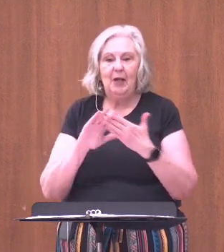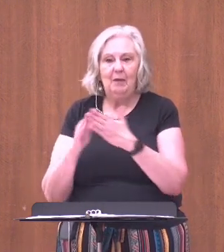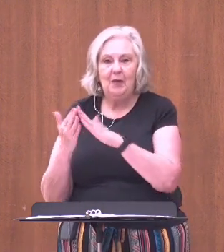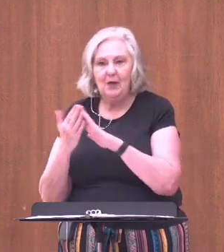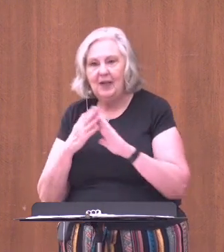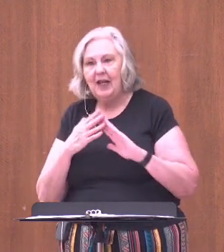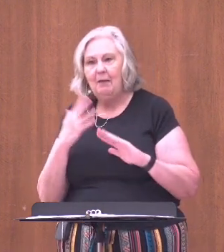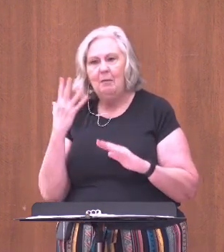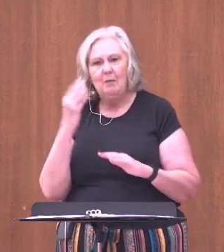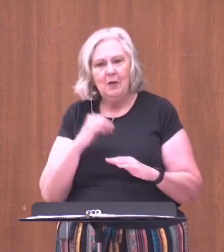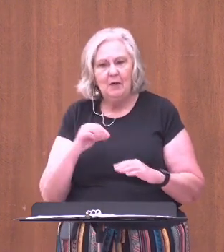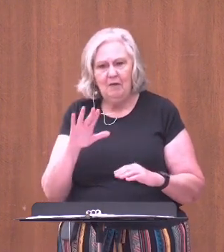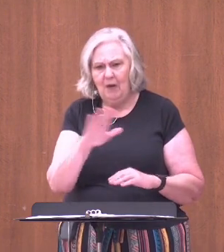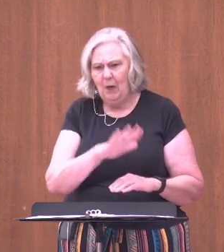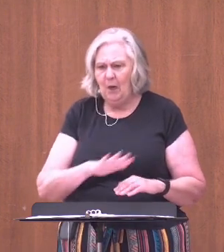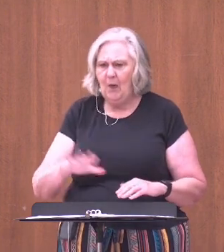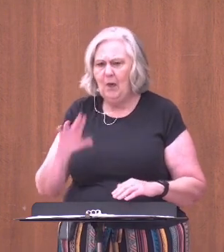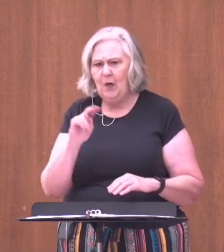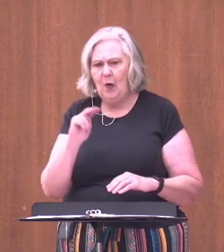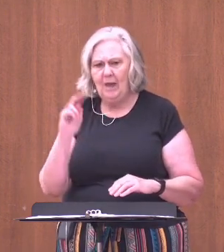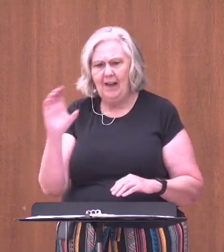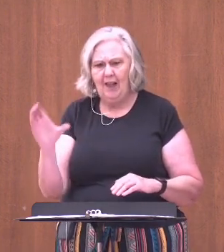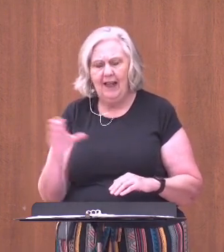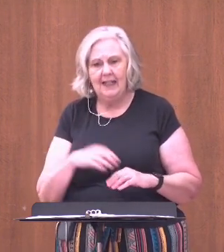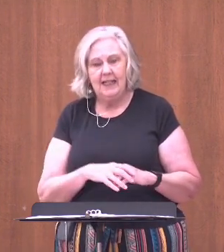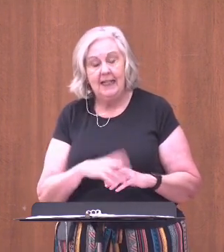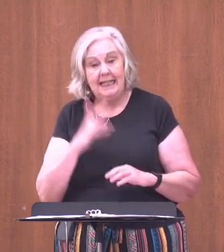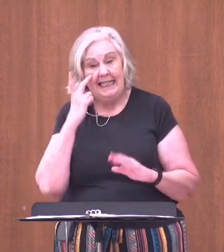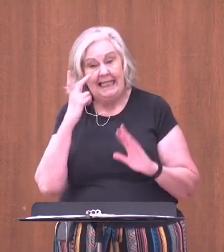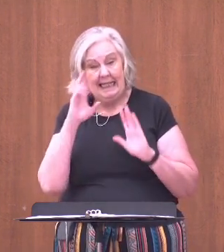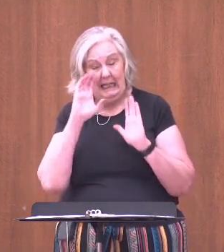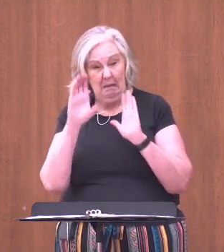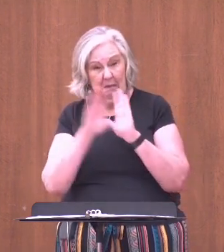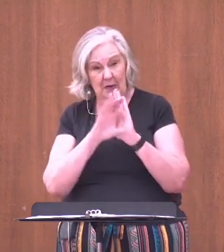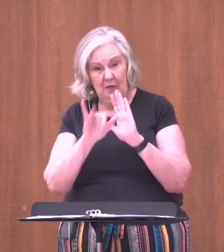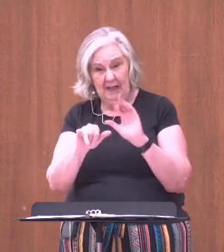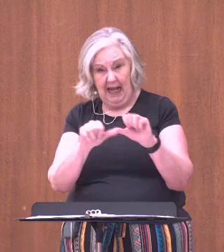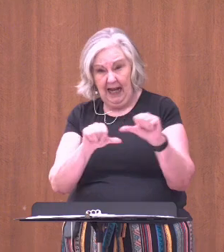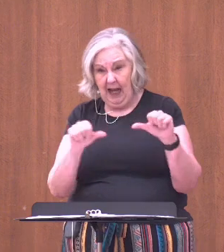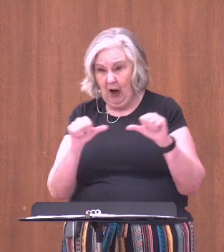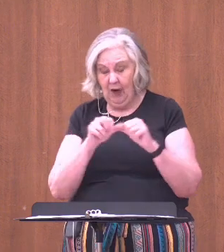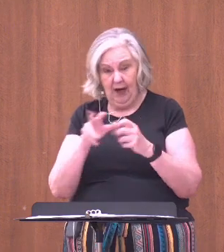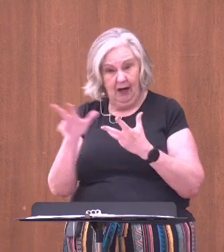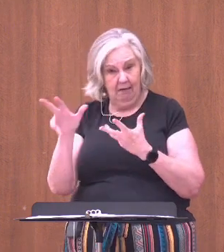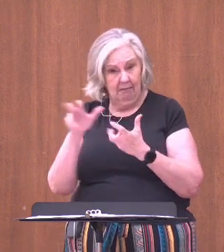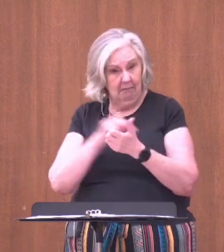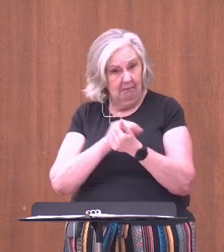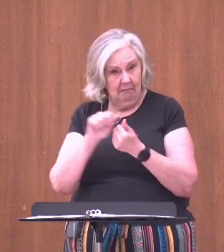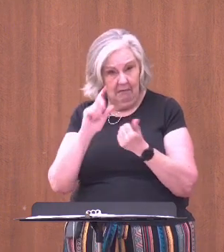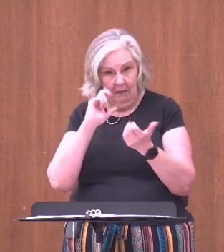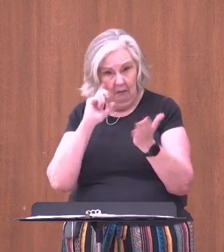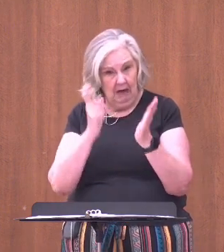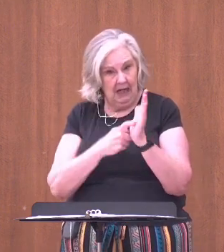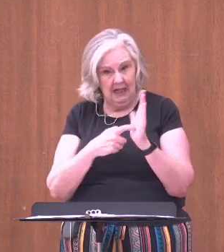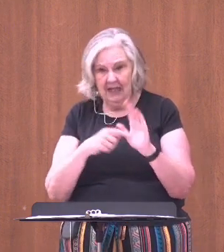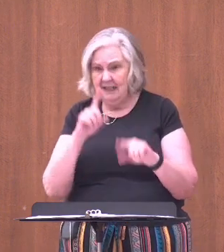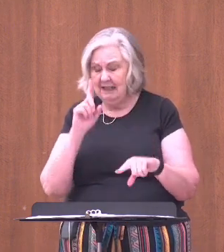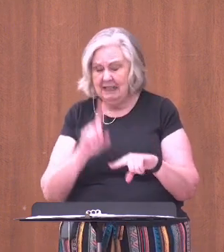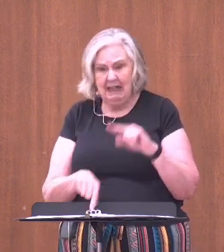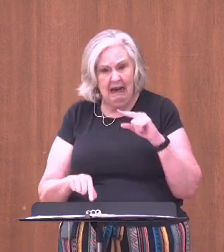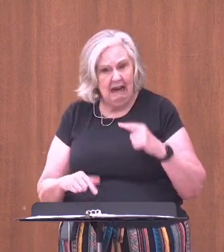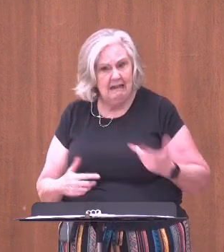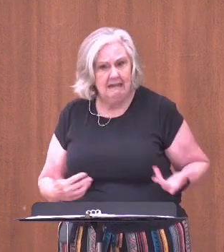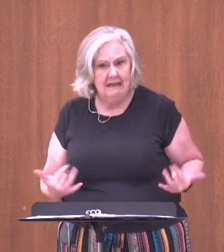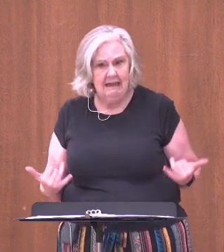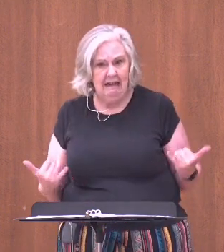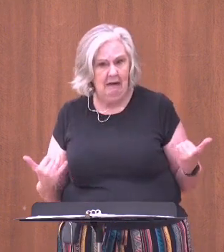of North Carolina. Now, to see pictures of that area, it is unrecognizable. And then to